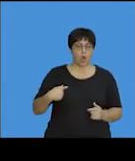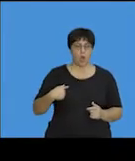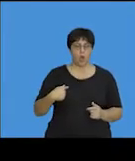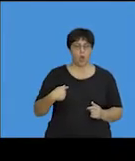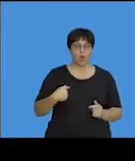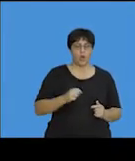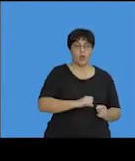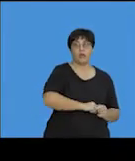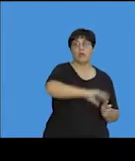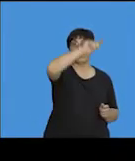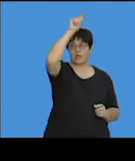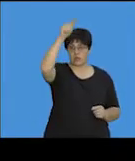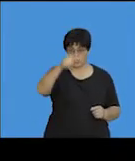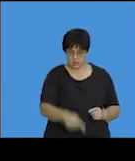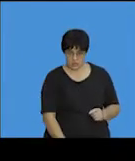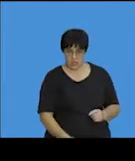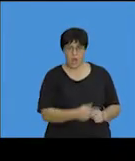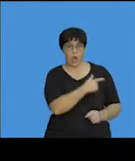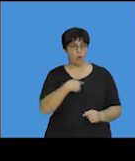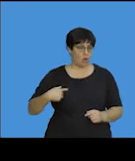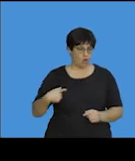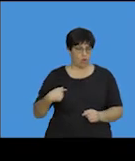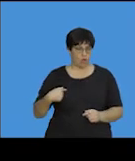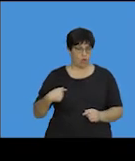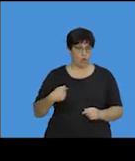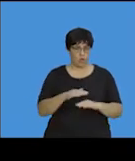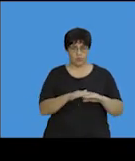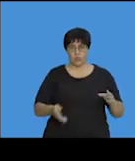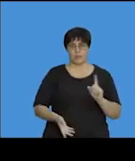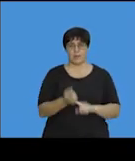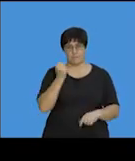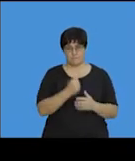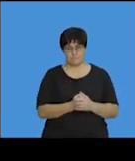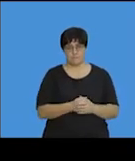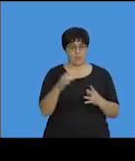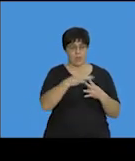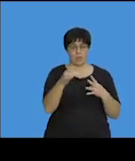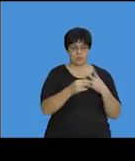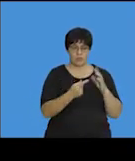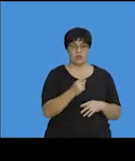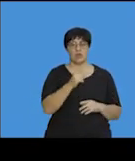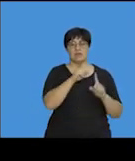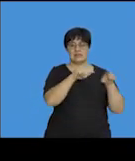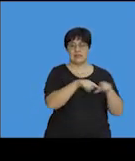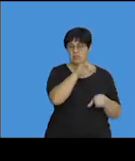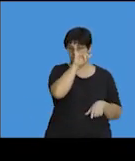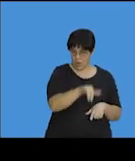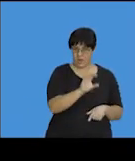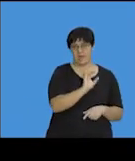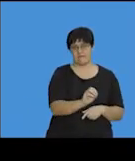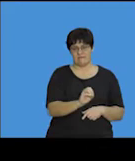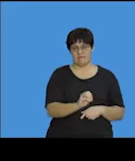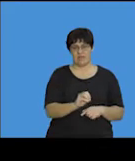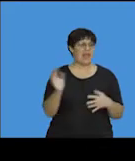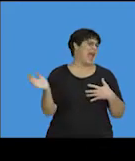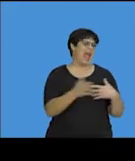for the projectile to reach the ground. Here, we have lots of options. We know delta y now,